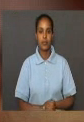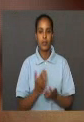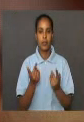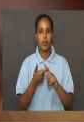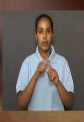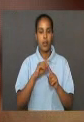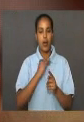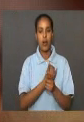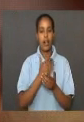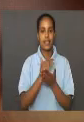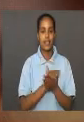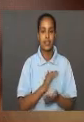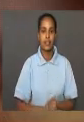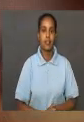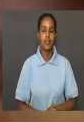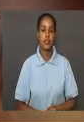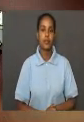Let's get back to our lesson.